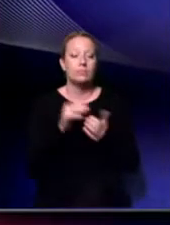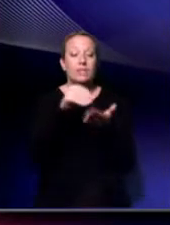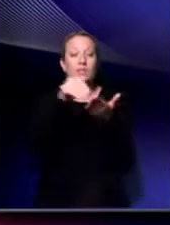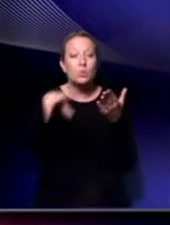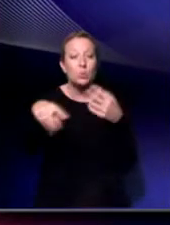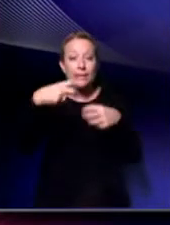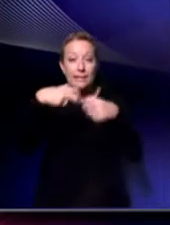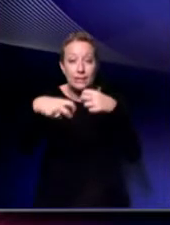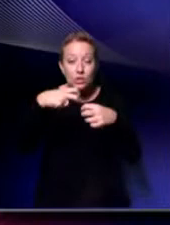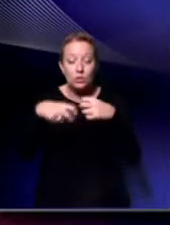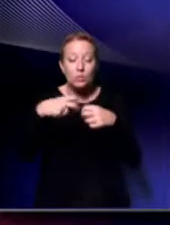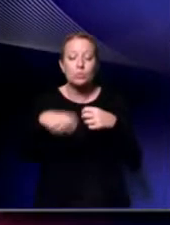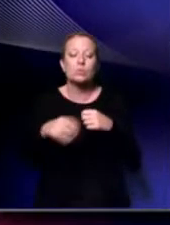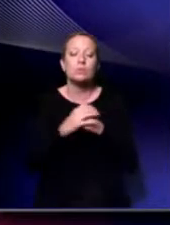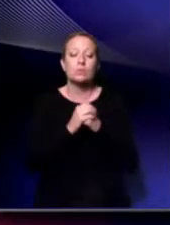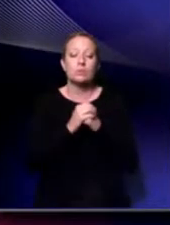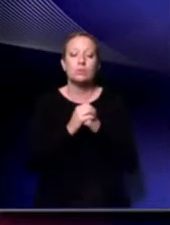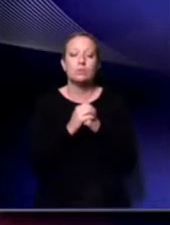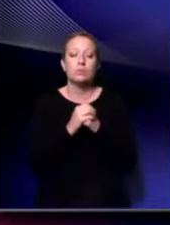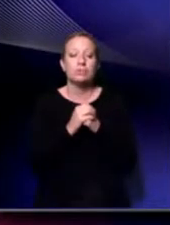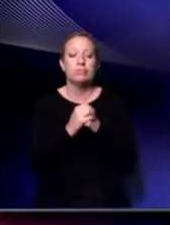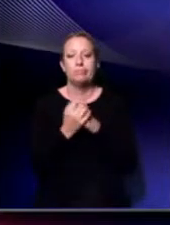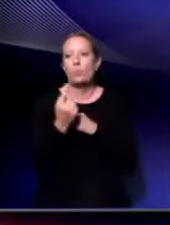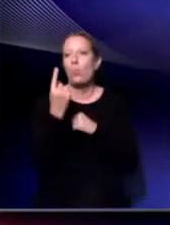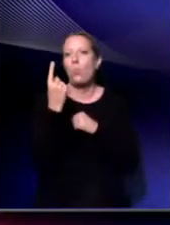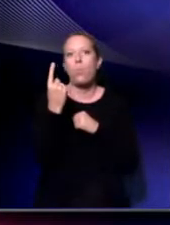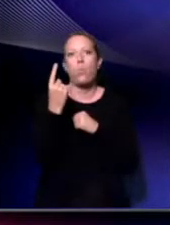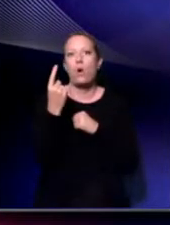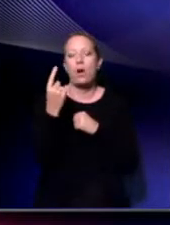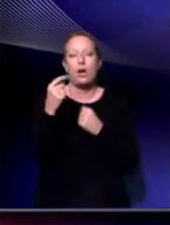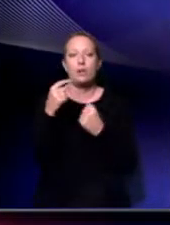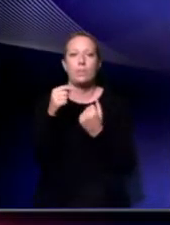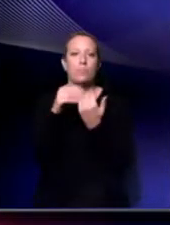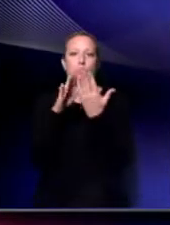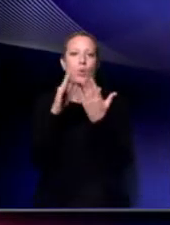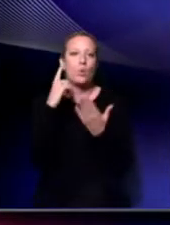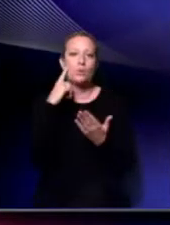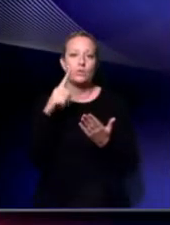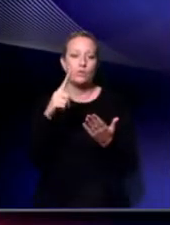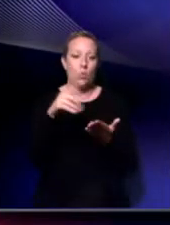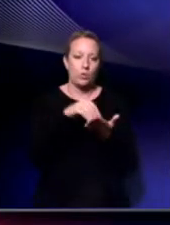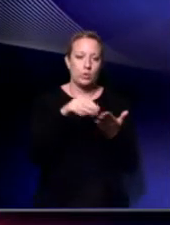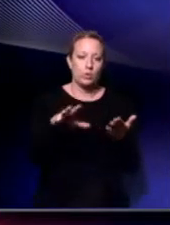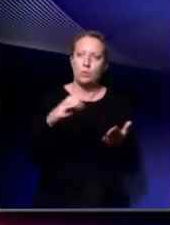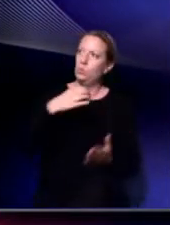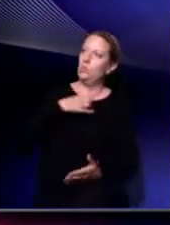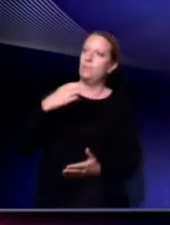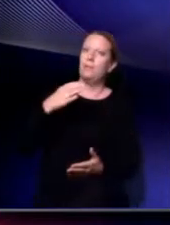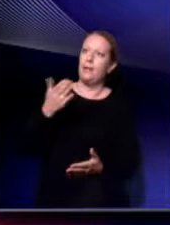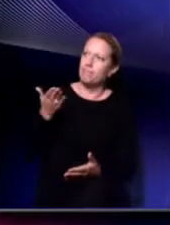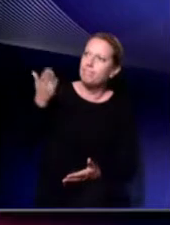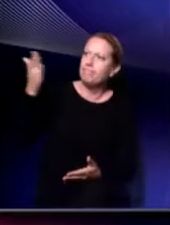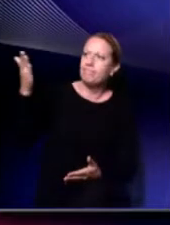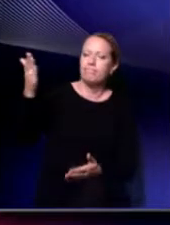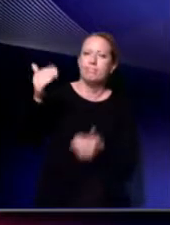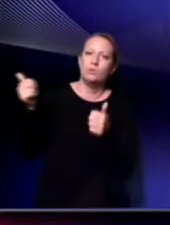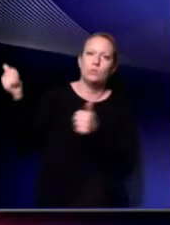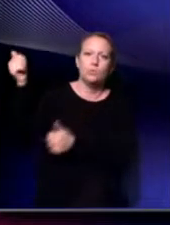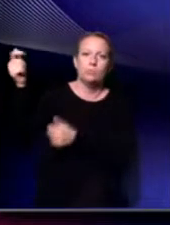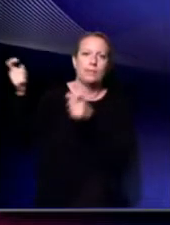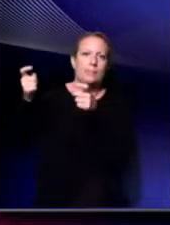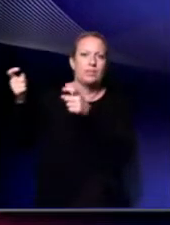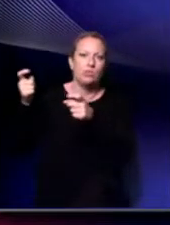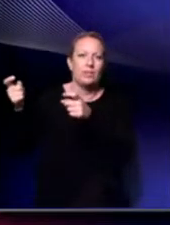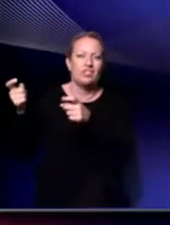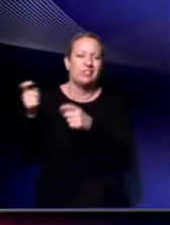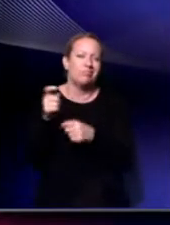There's one vehicle for the students to raise issues to the administration. I don't think we need necessarily